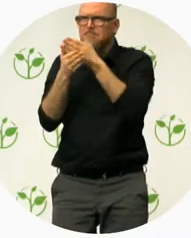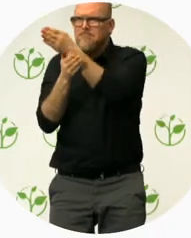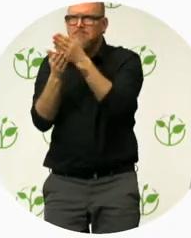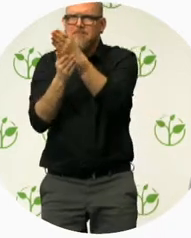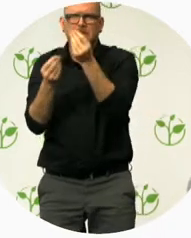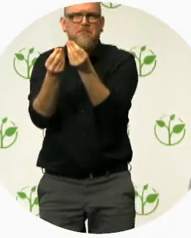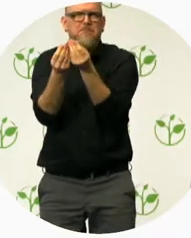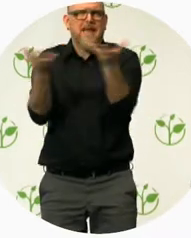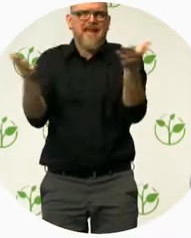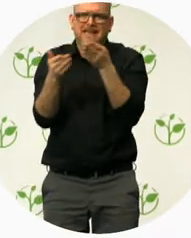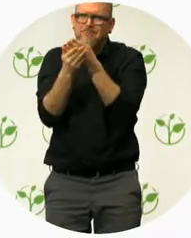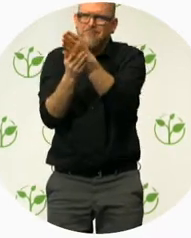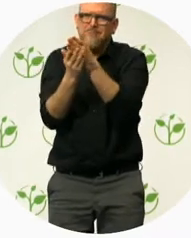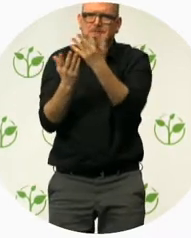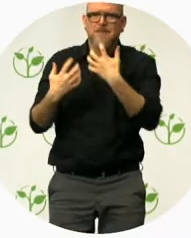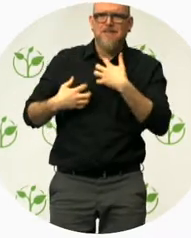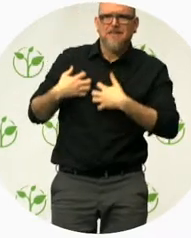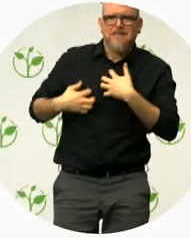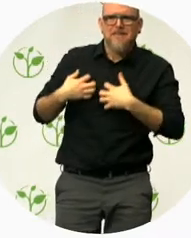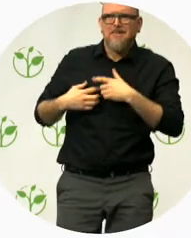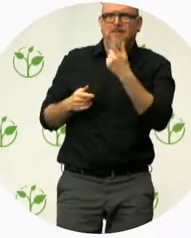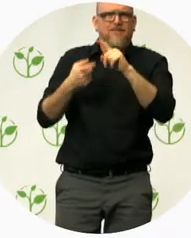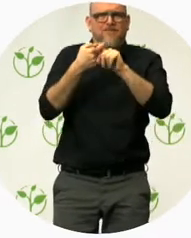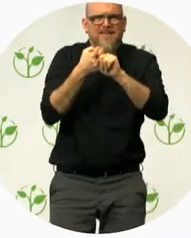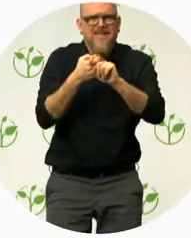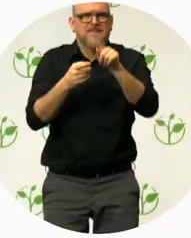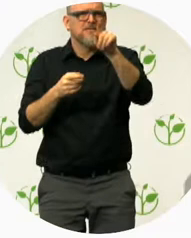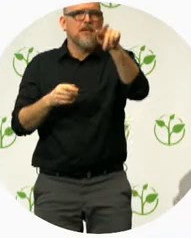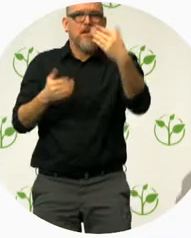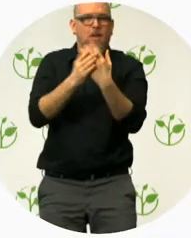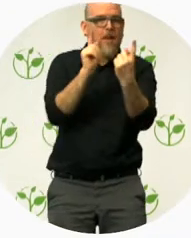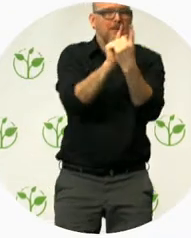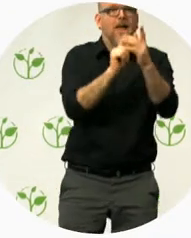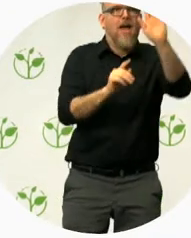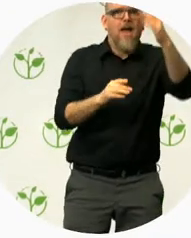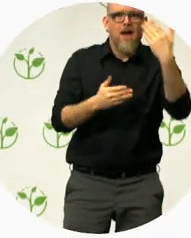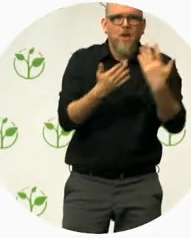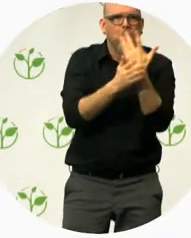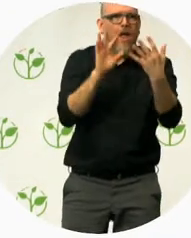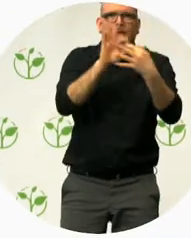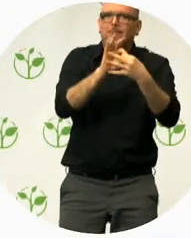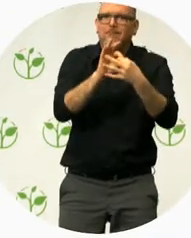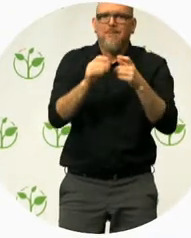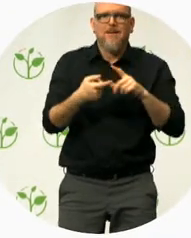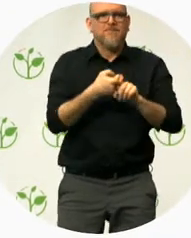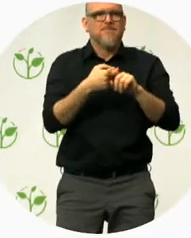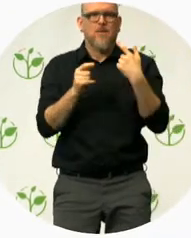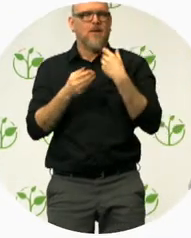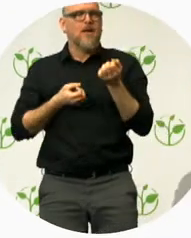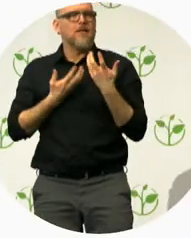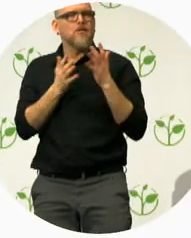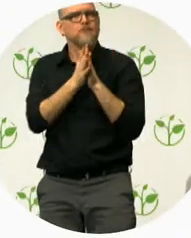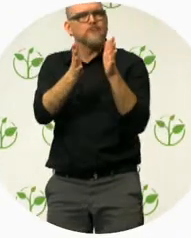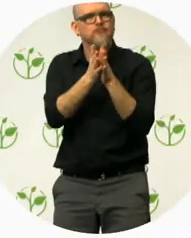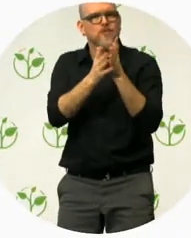loyal friends who combine head and heart for impact. And I think having people